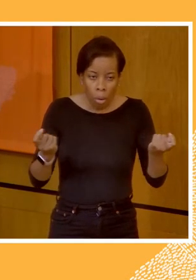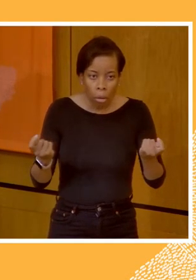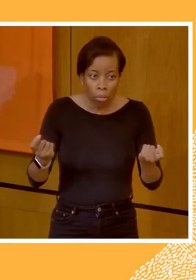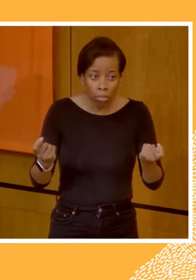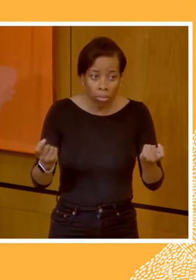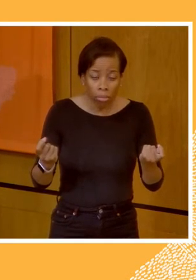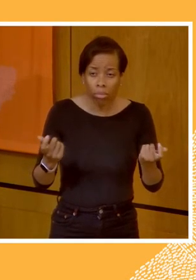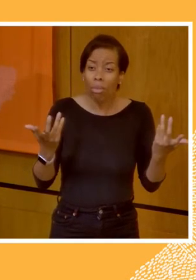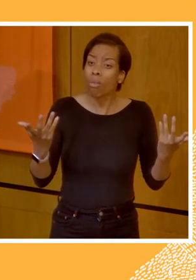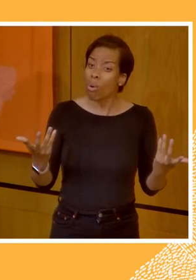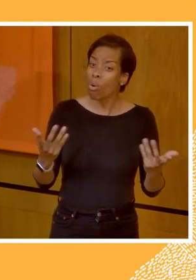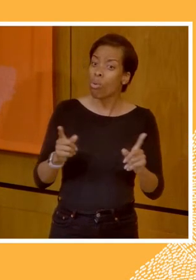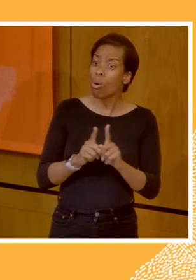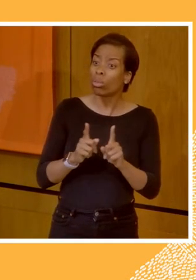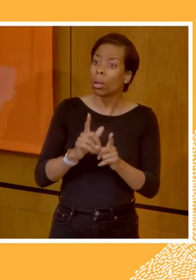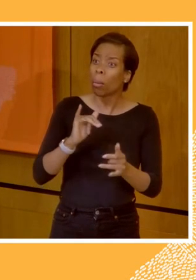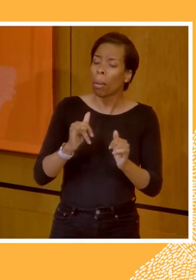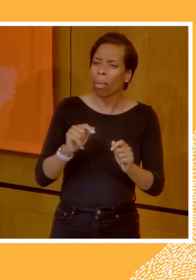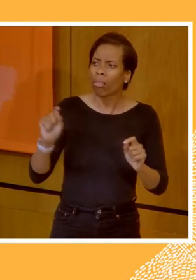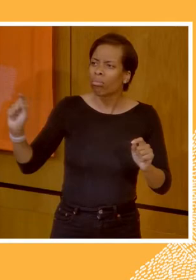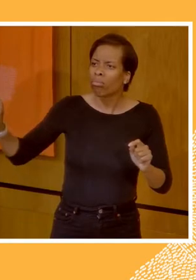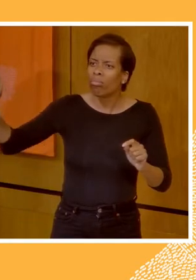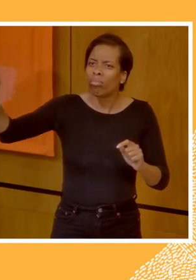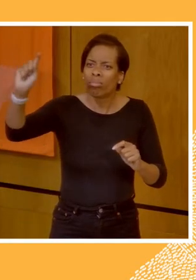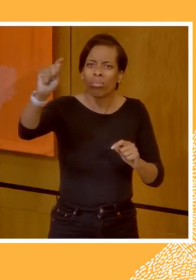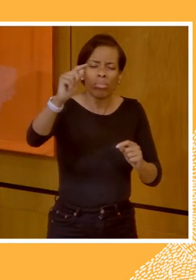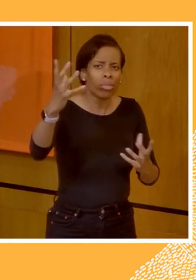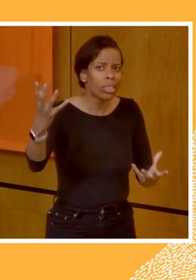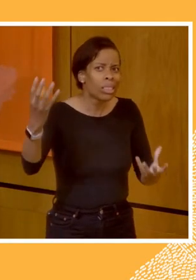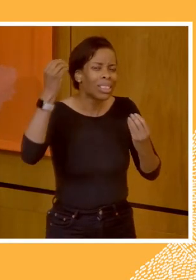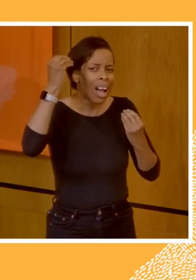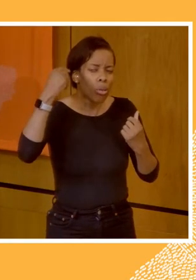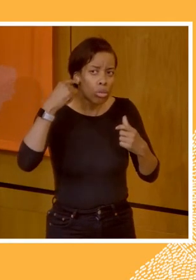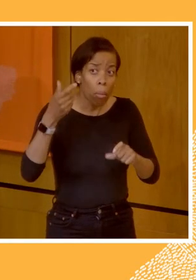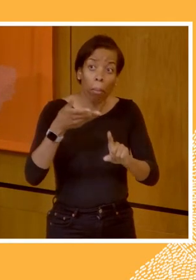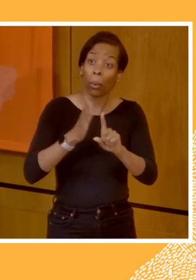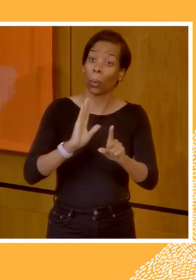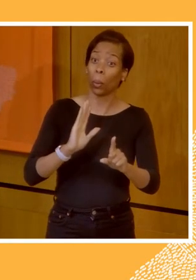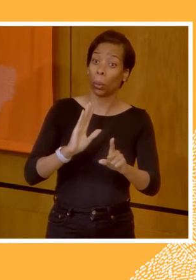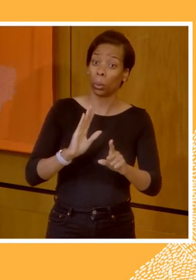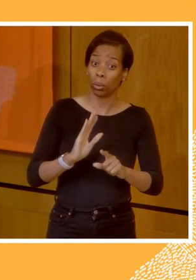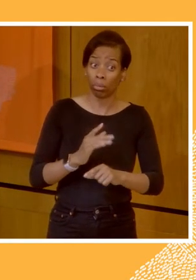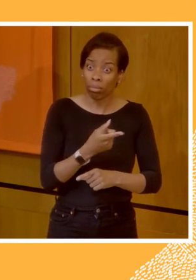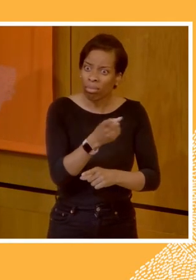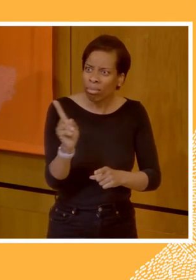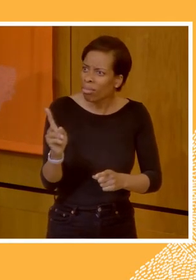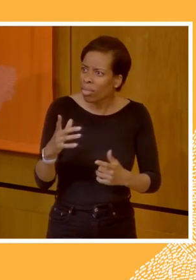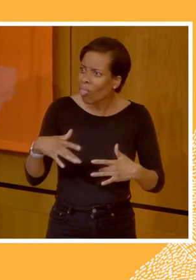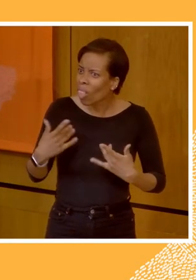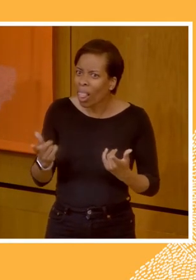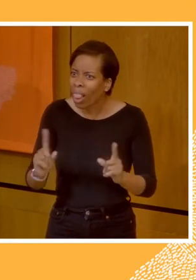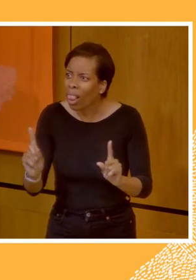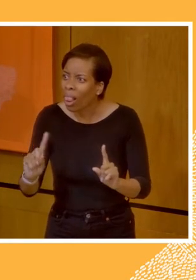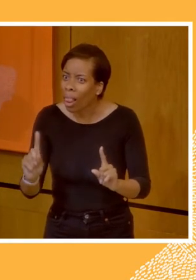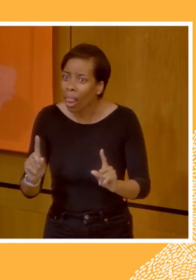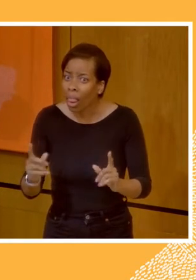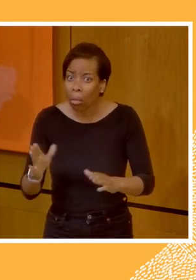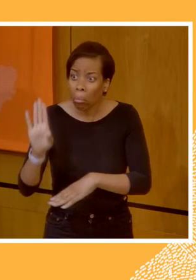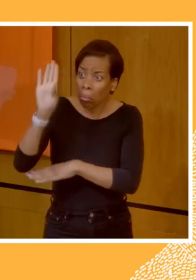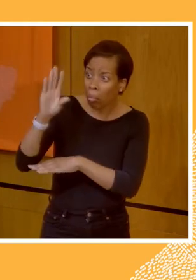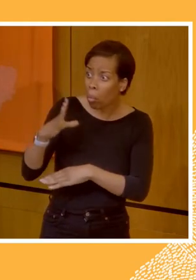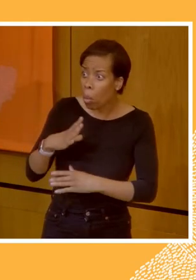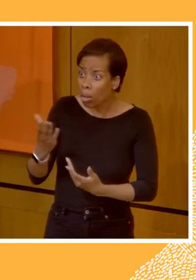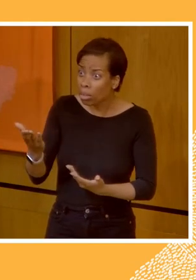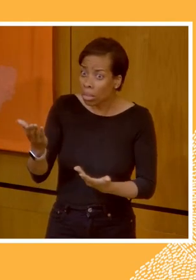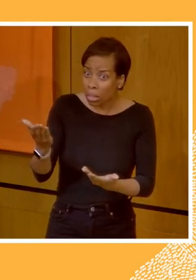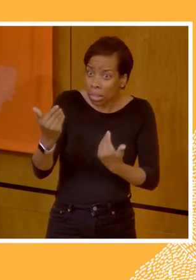that are non-perceptible and that are happening inside of us. Did anyone notice or experience anything particularly interesting they'd like to share with the group? No pressure, but I'd